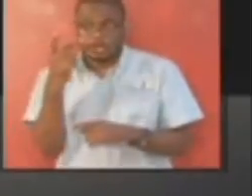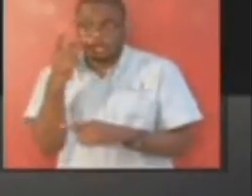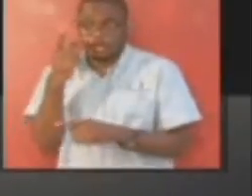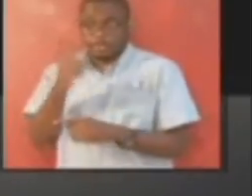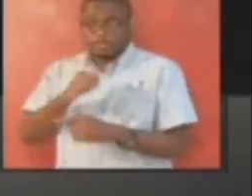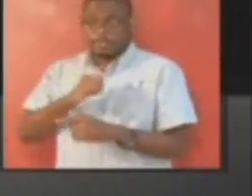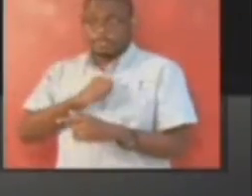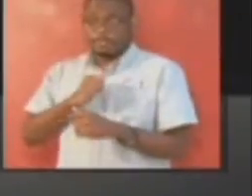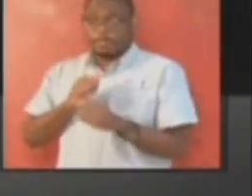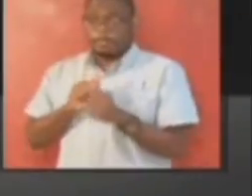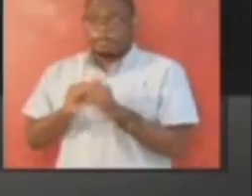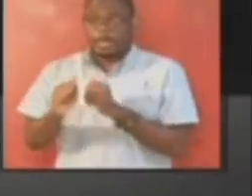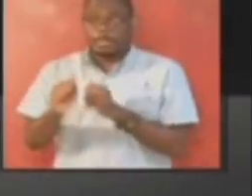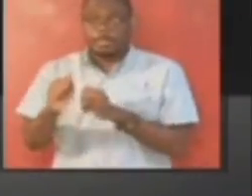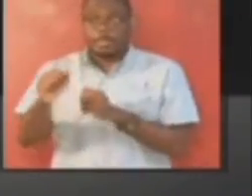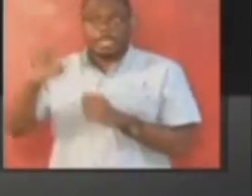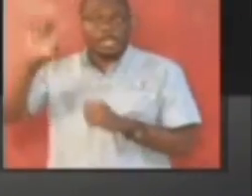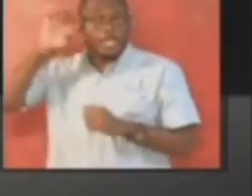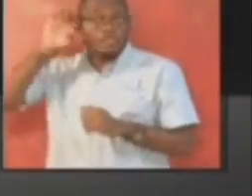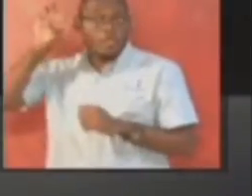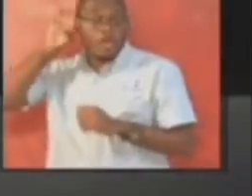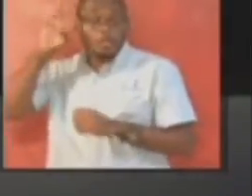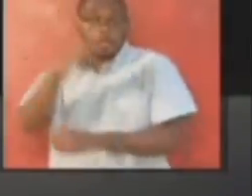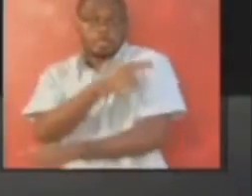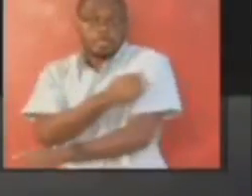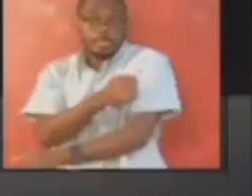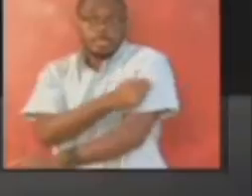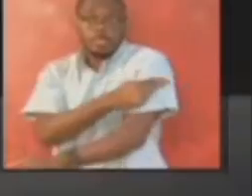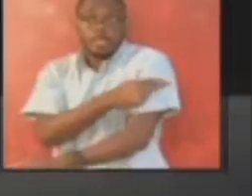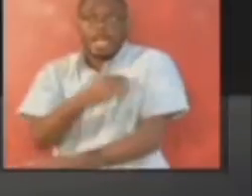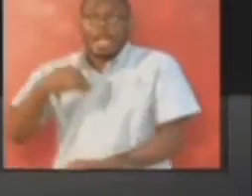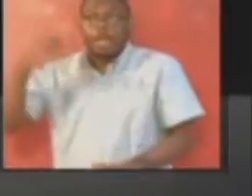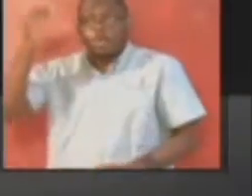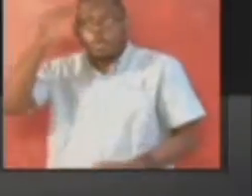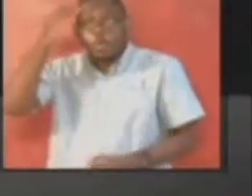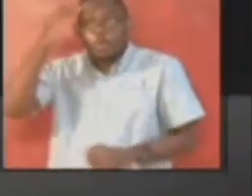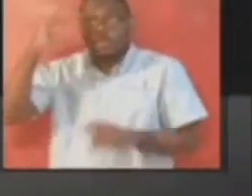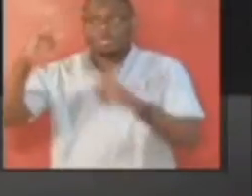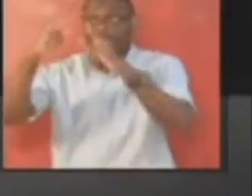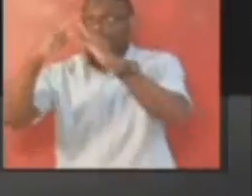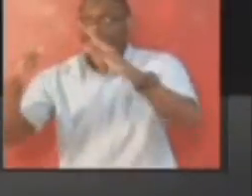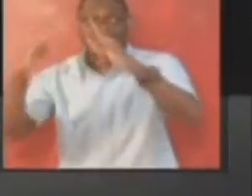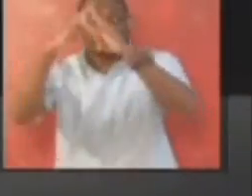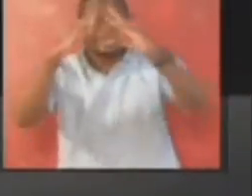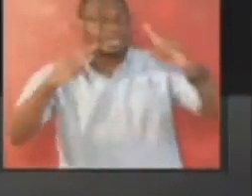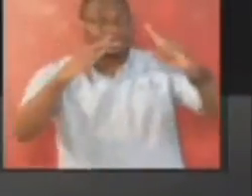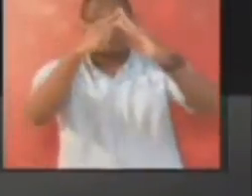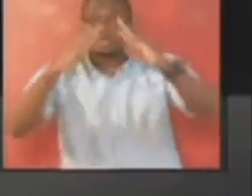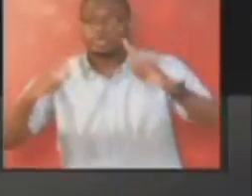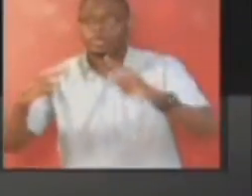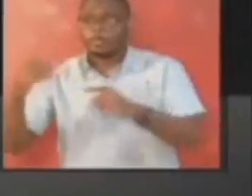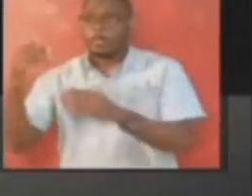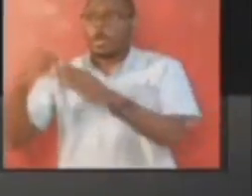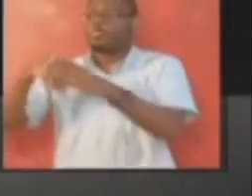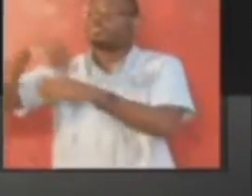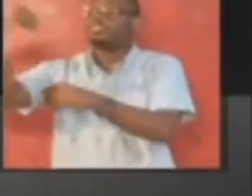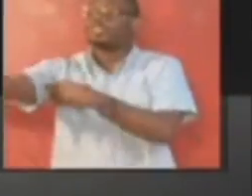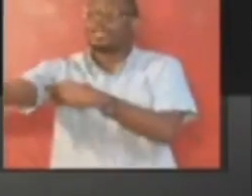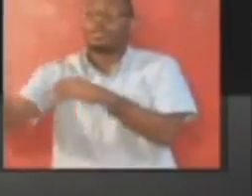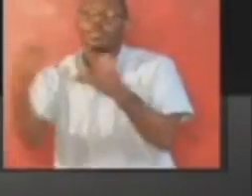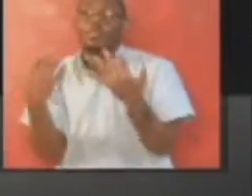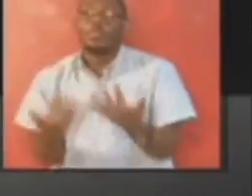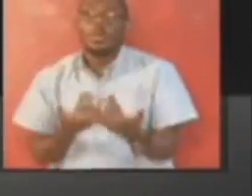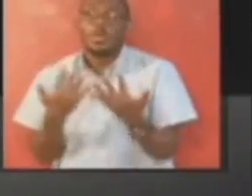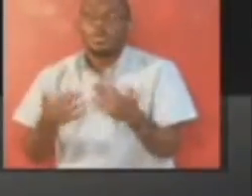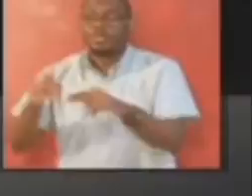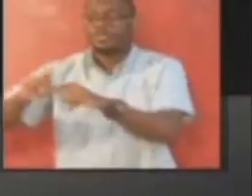Eric Williams Medical Sciences Complex, and I know that you all have tents outside for persons to wait before they are called inside for their